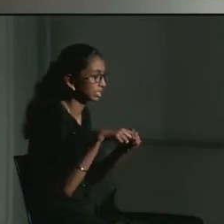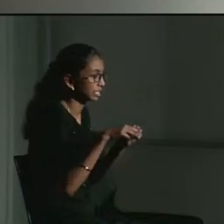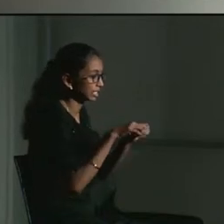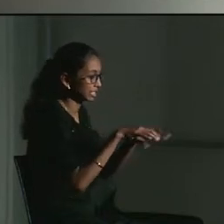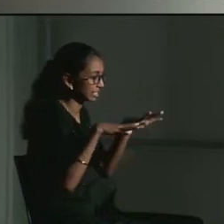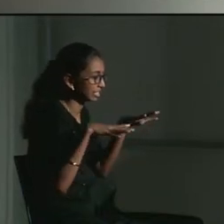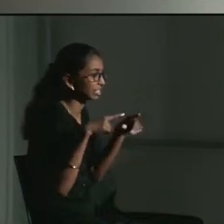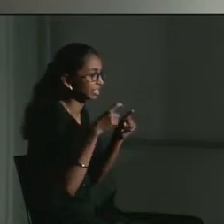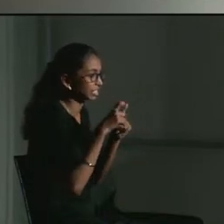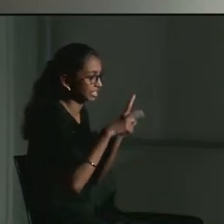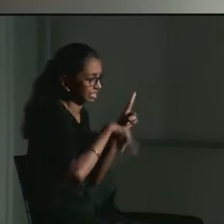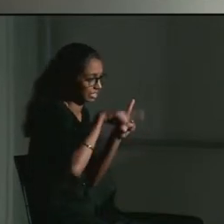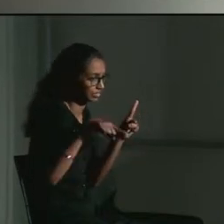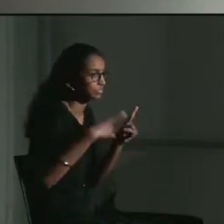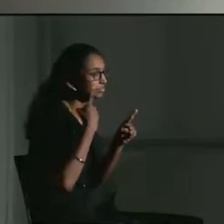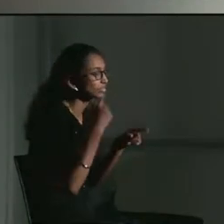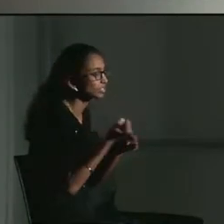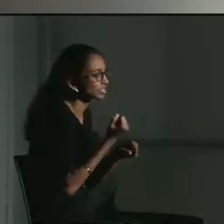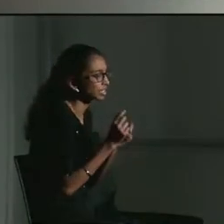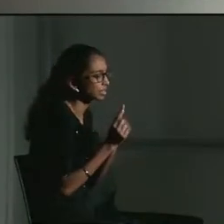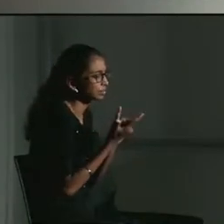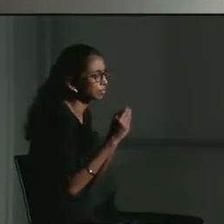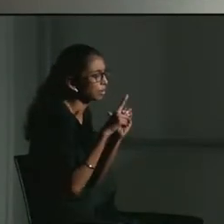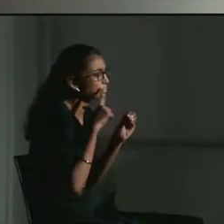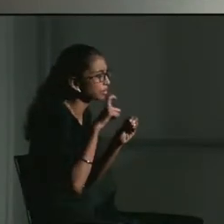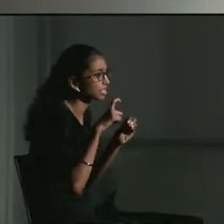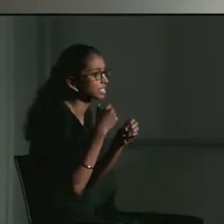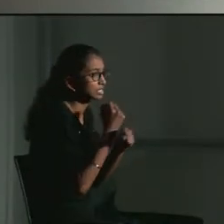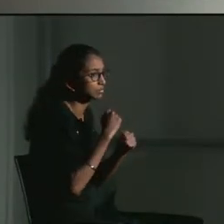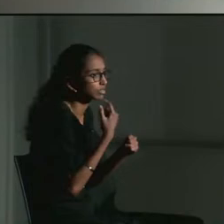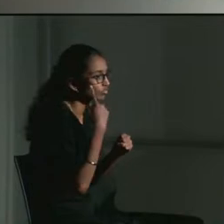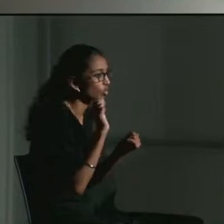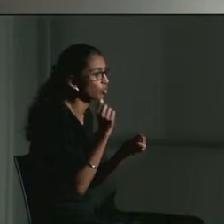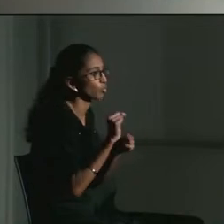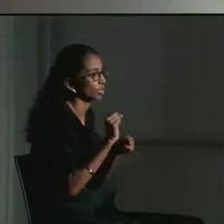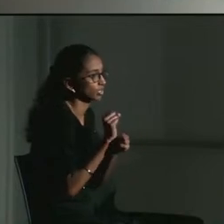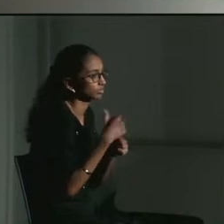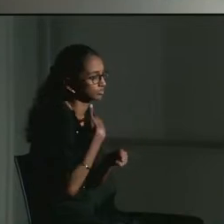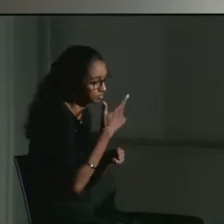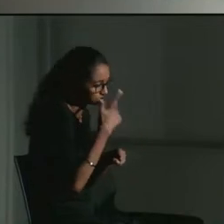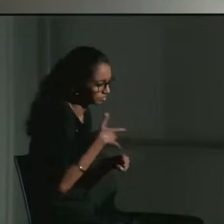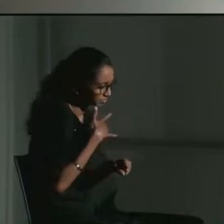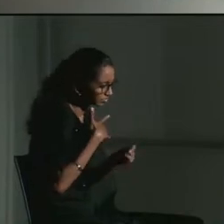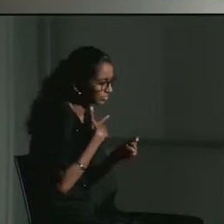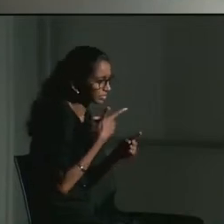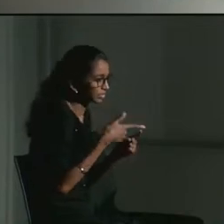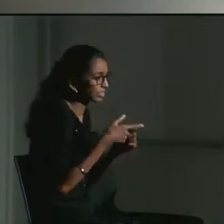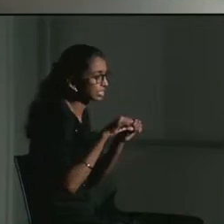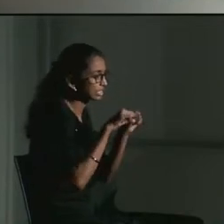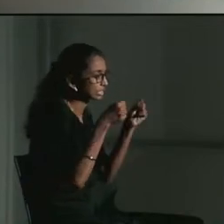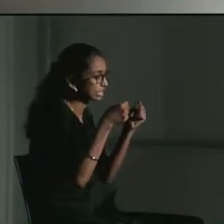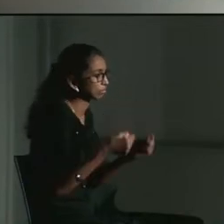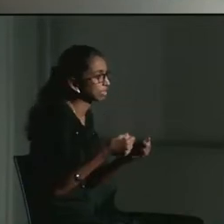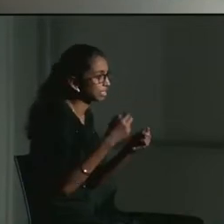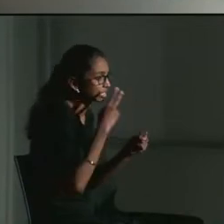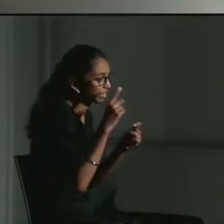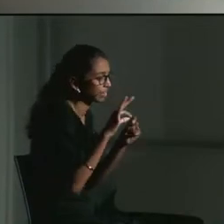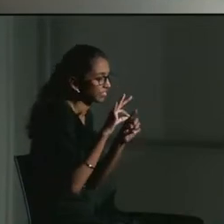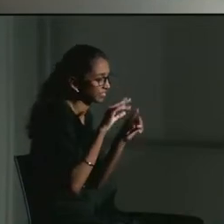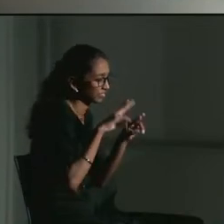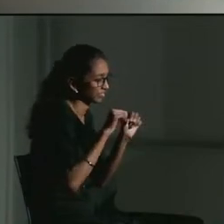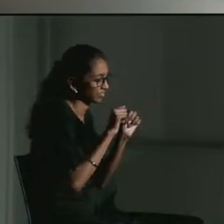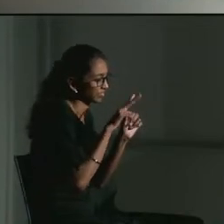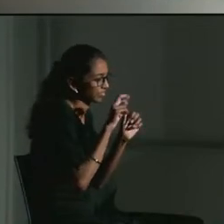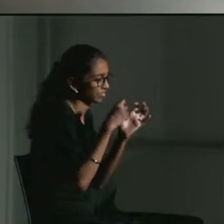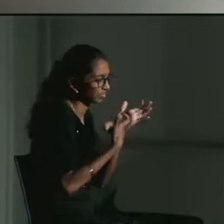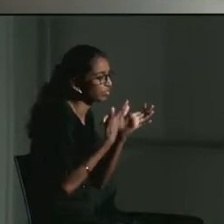to use public space for particular forms of labor, as we felt that there was systematic invisibilization of labor in the name